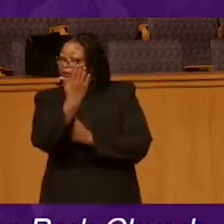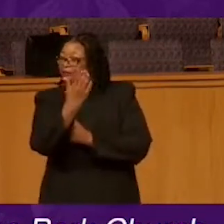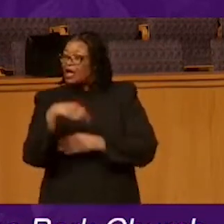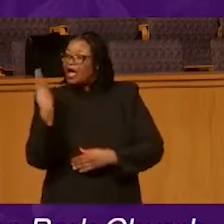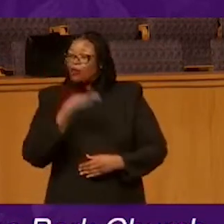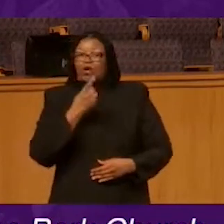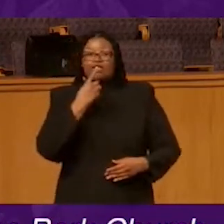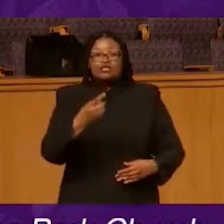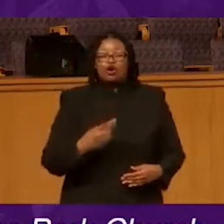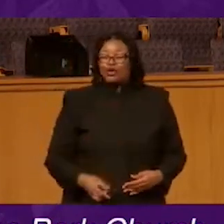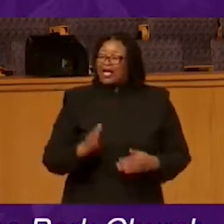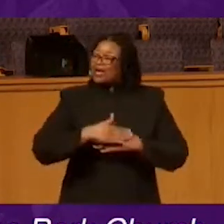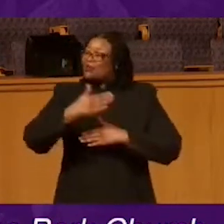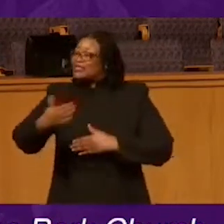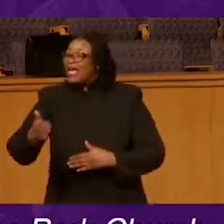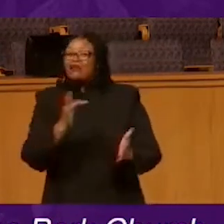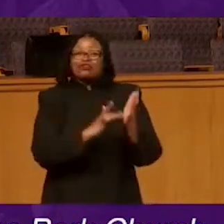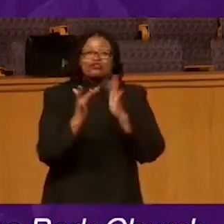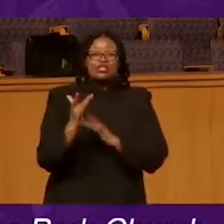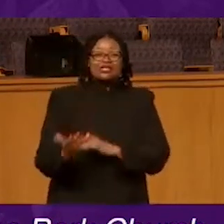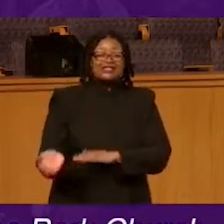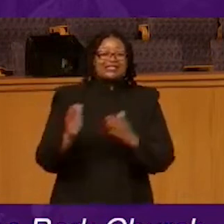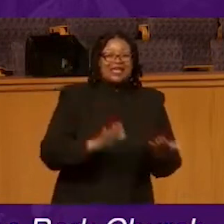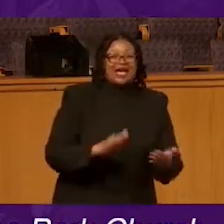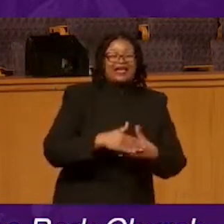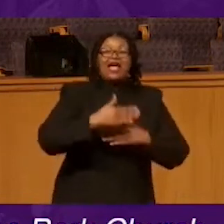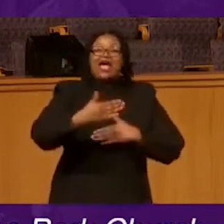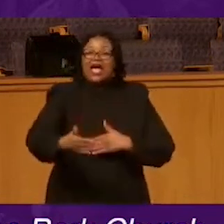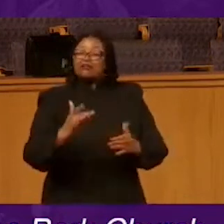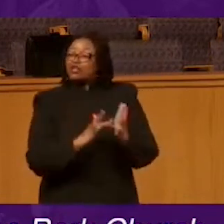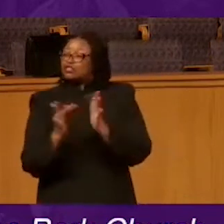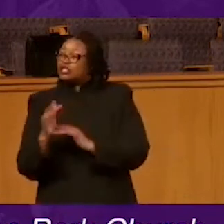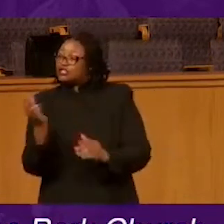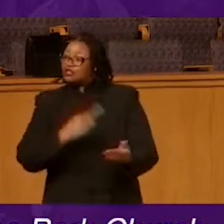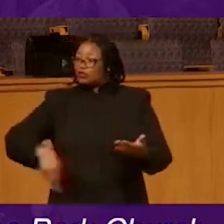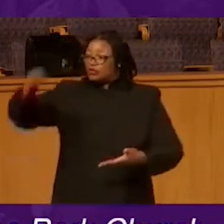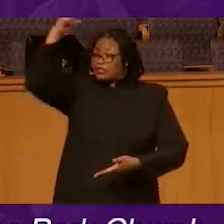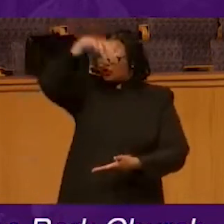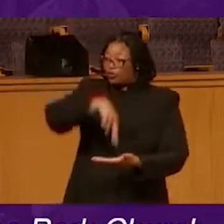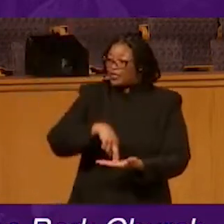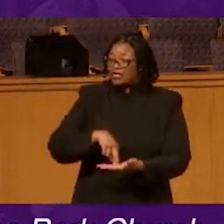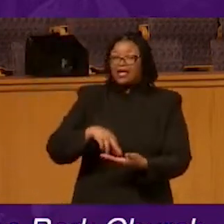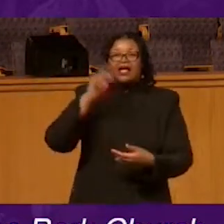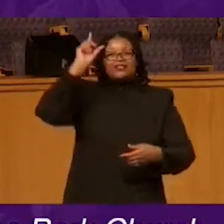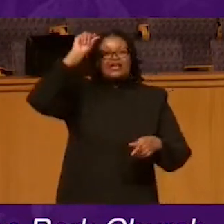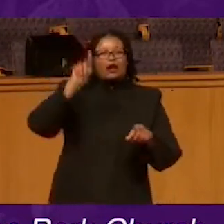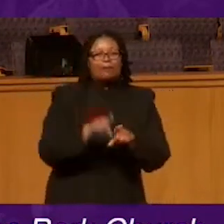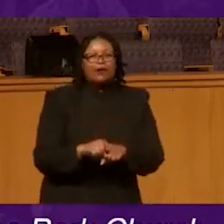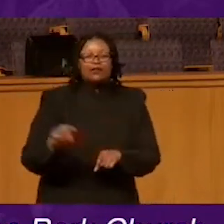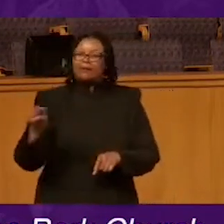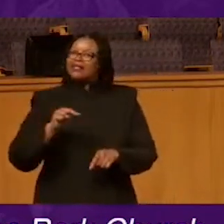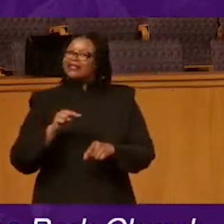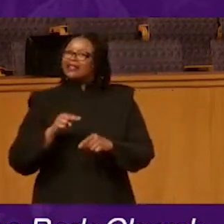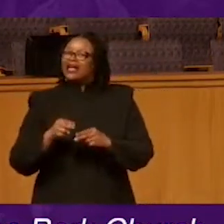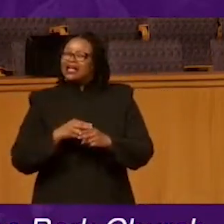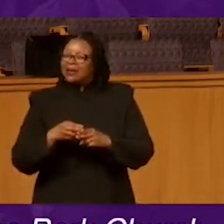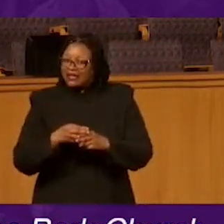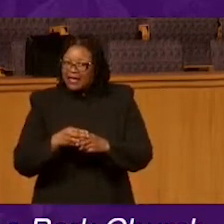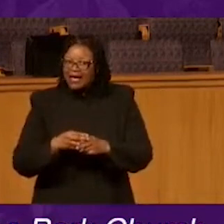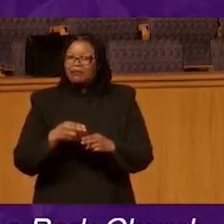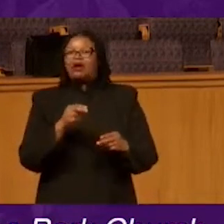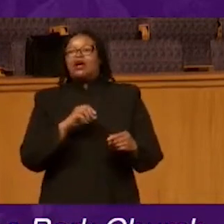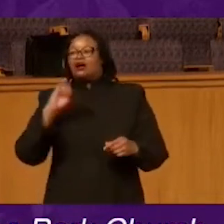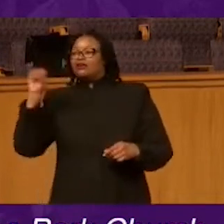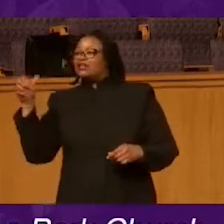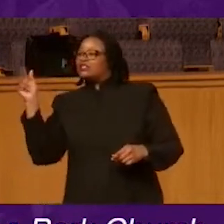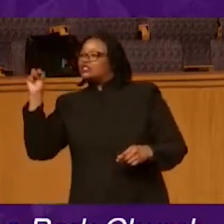told that it was after Jesus died, after Jesus was resurrected, that a brother by the name of James, he came